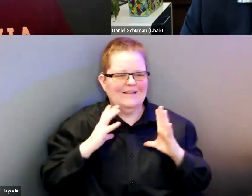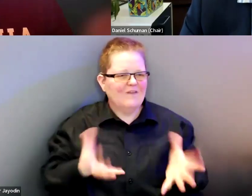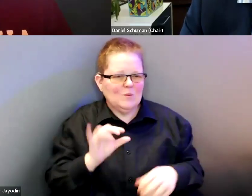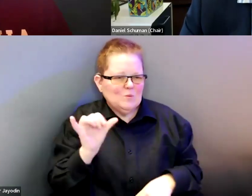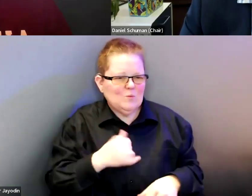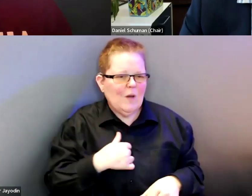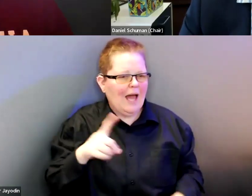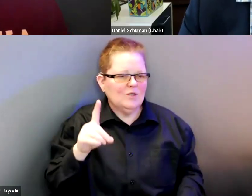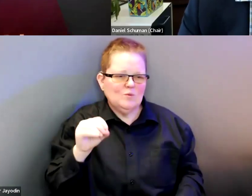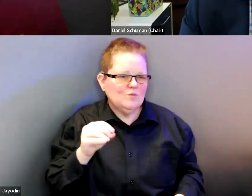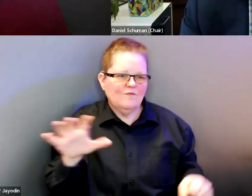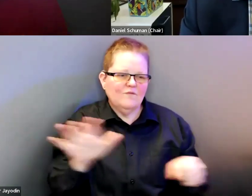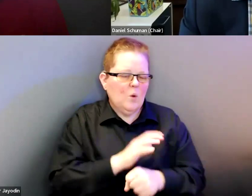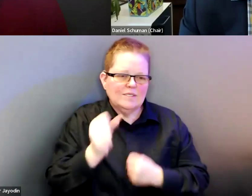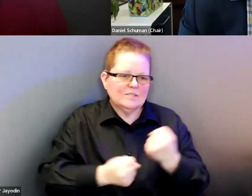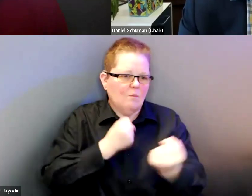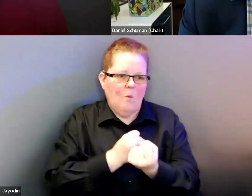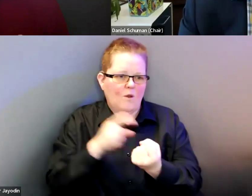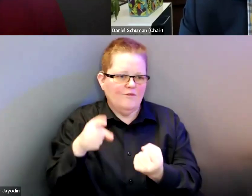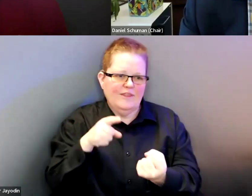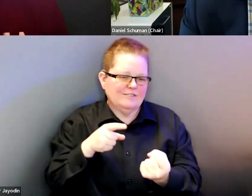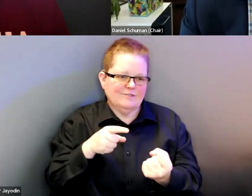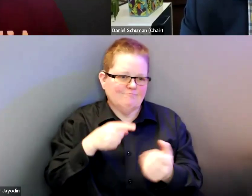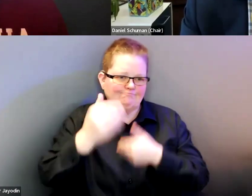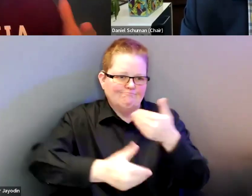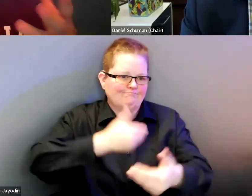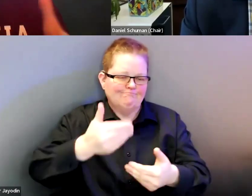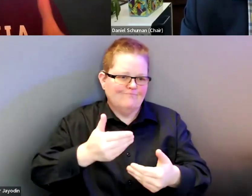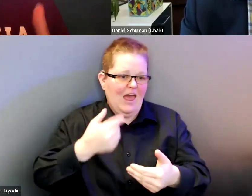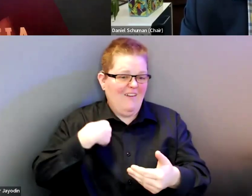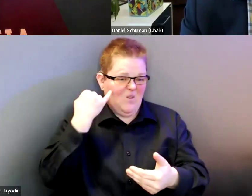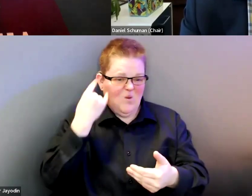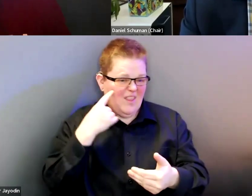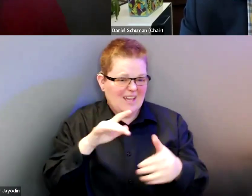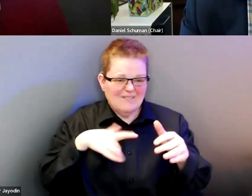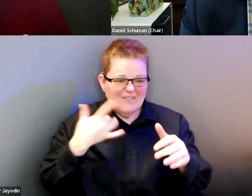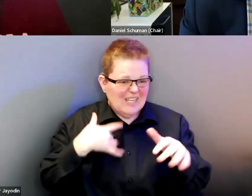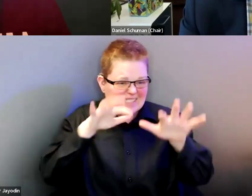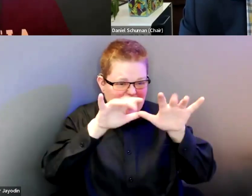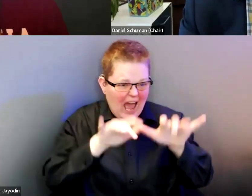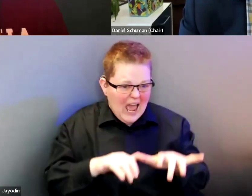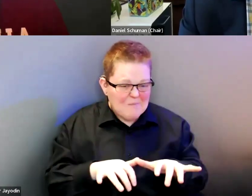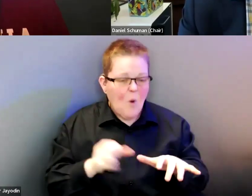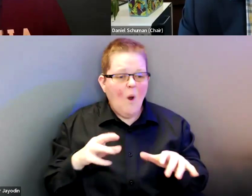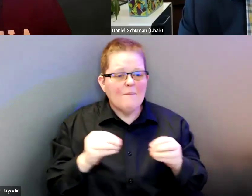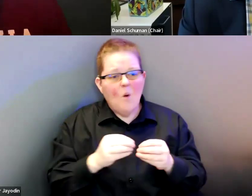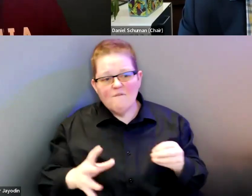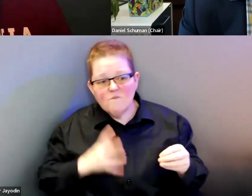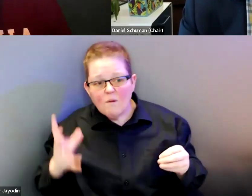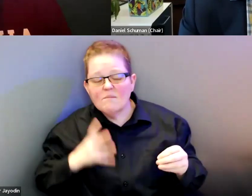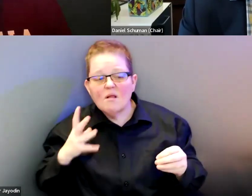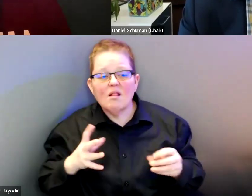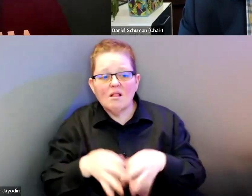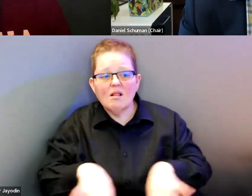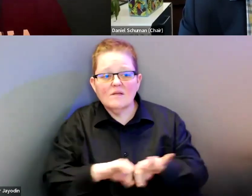fully support the direction where this is headed. I do think that typing it up or having something that's a little bit more formalized so that we